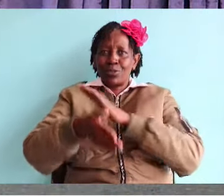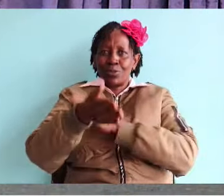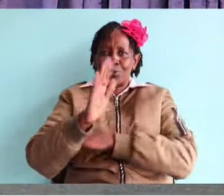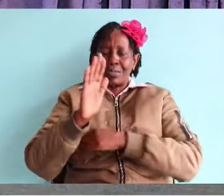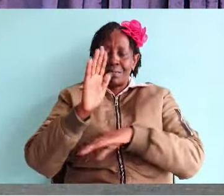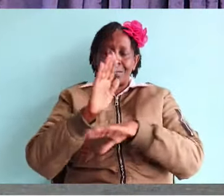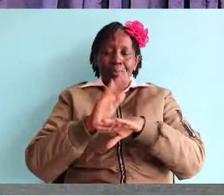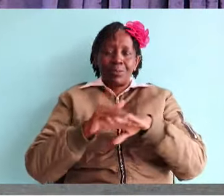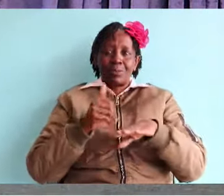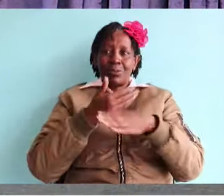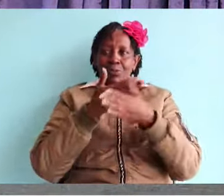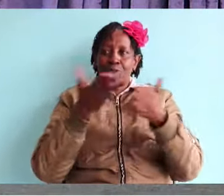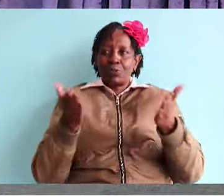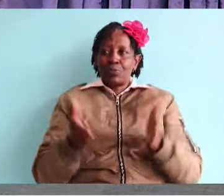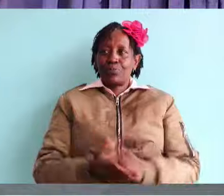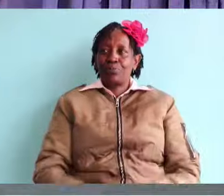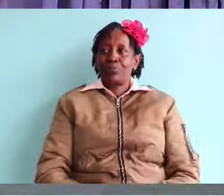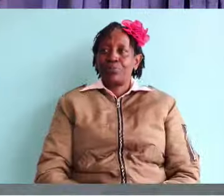misunderstood?